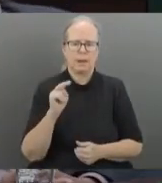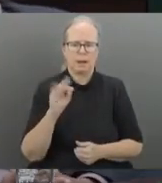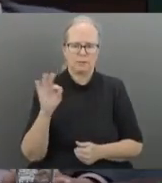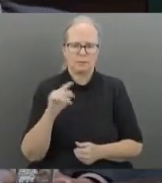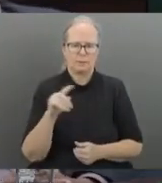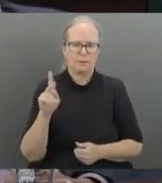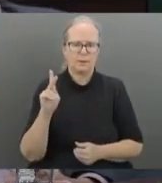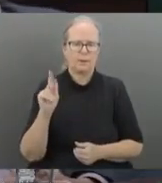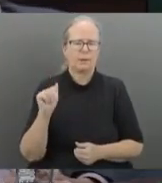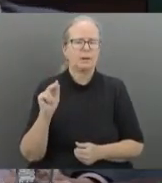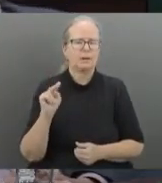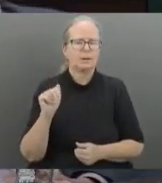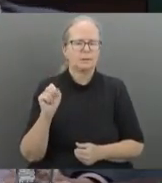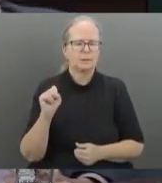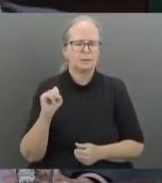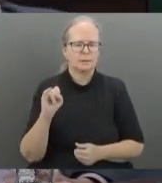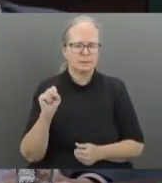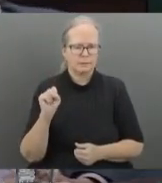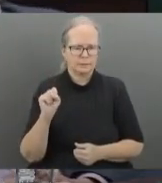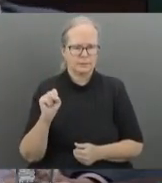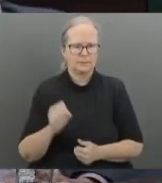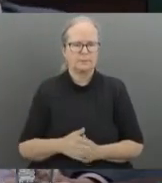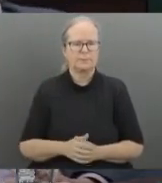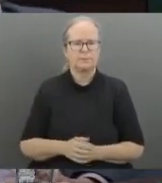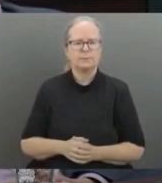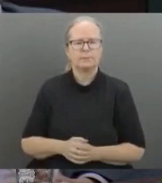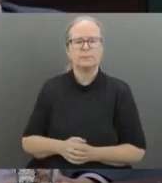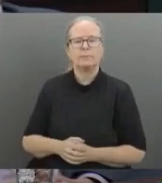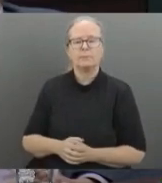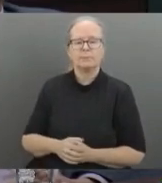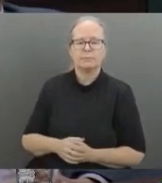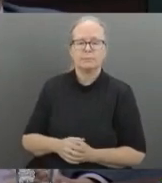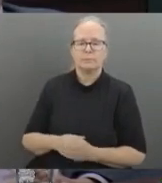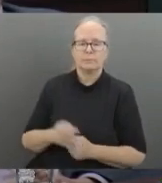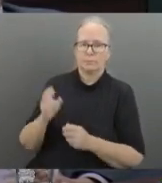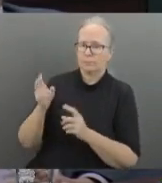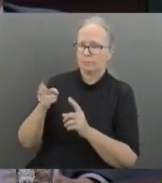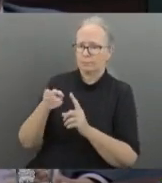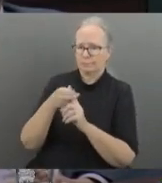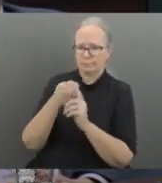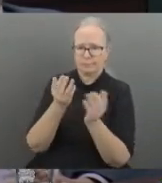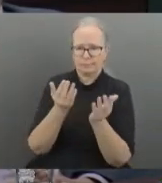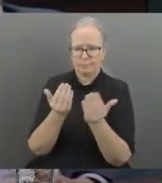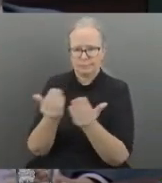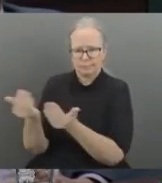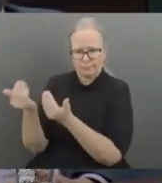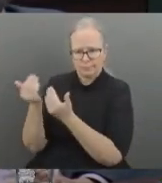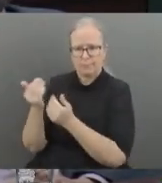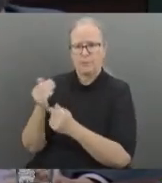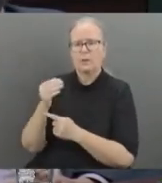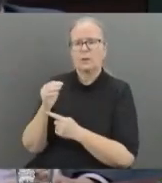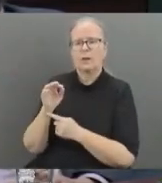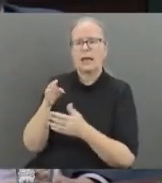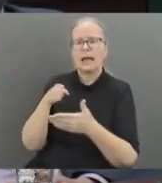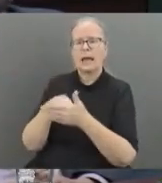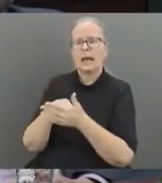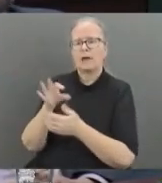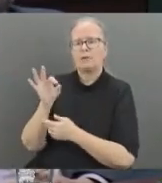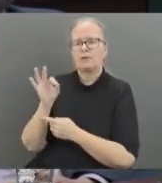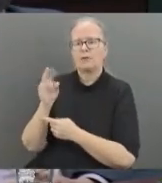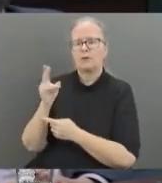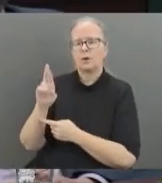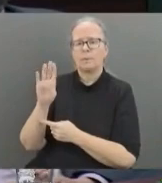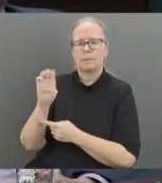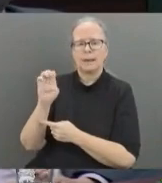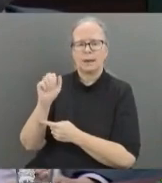limits on fur bears, the Minister of Forestry and Parks has done something no other minister has done. He's opened up unlimited trapping for wolverines, species at